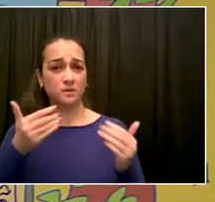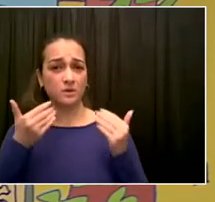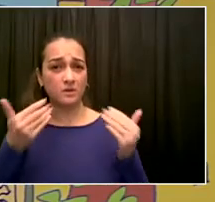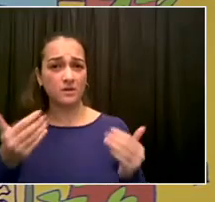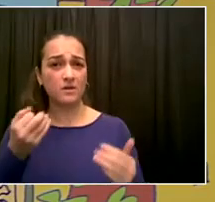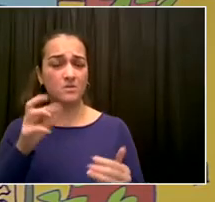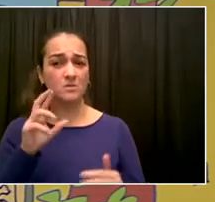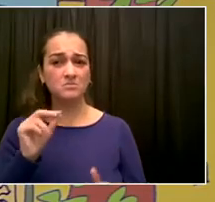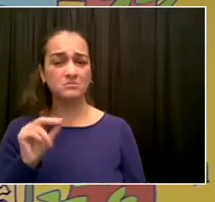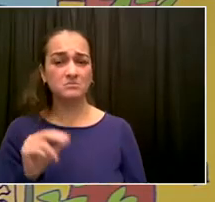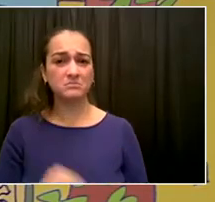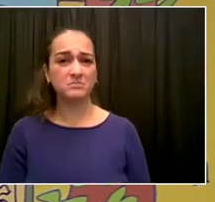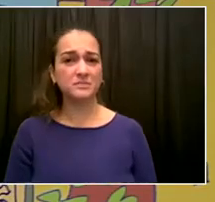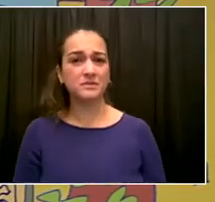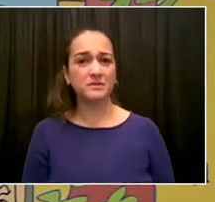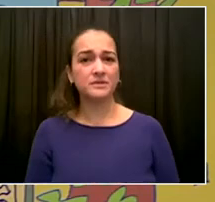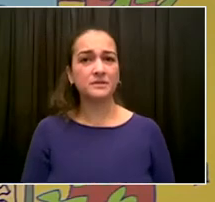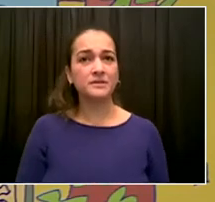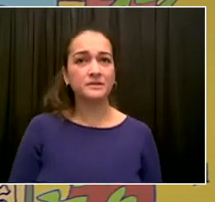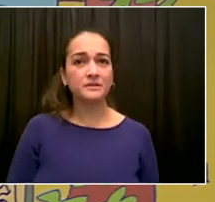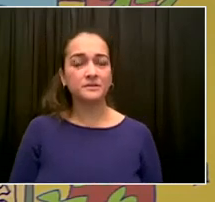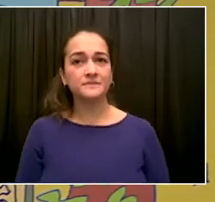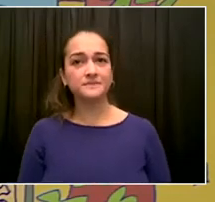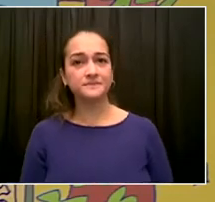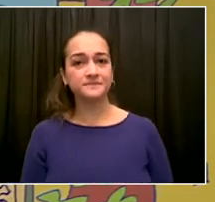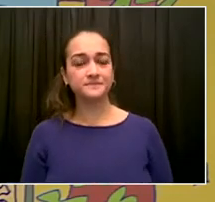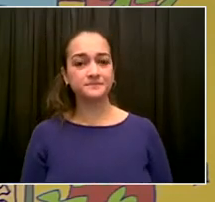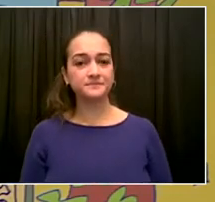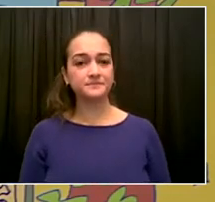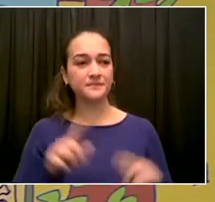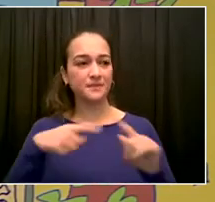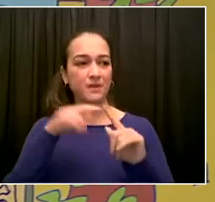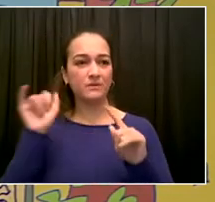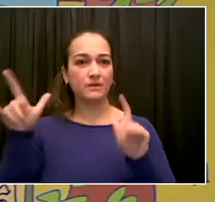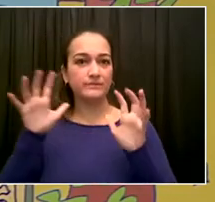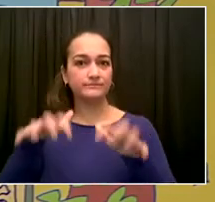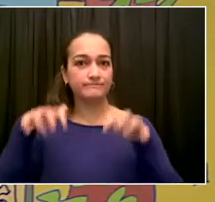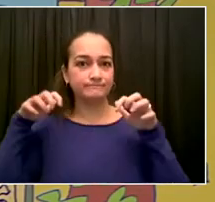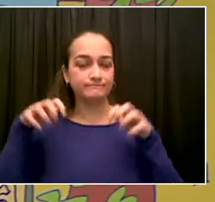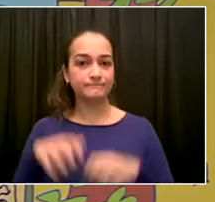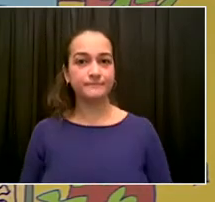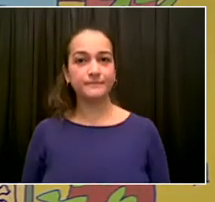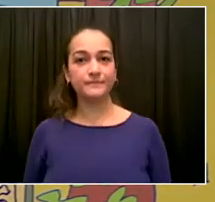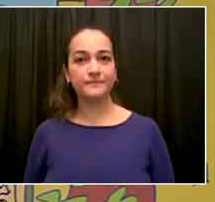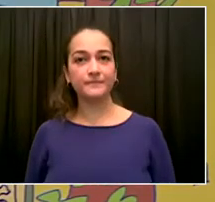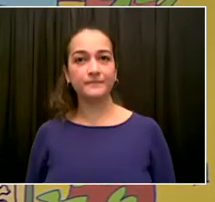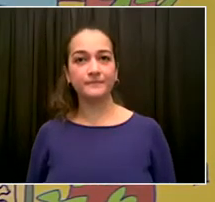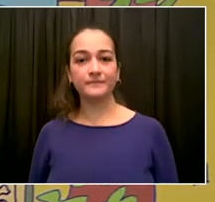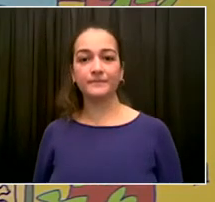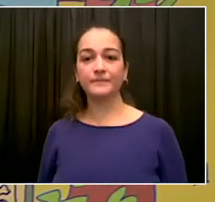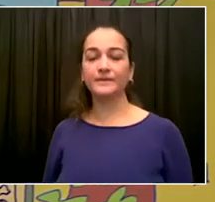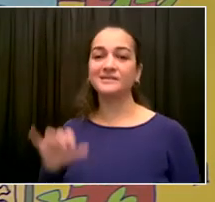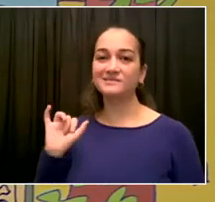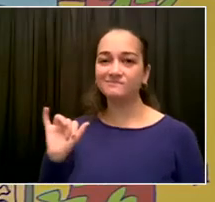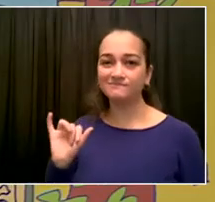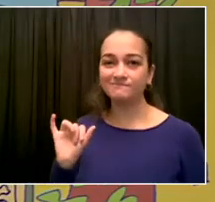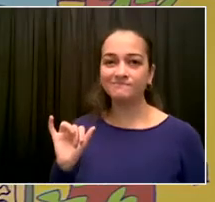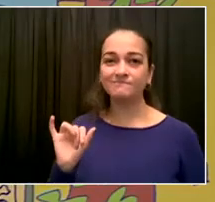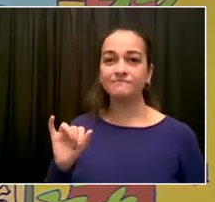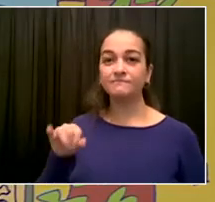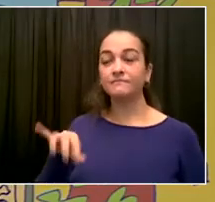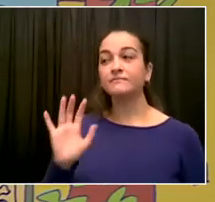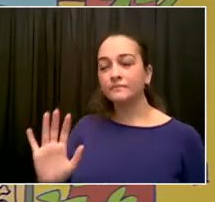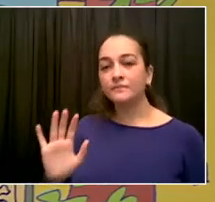if I can, Katie. It's a good question. This one has been on again, off again for a variety of reasons.